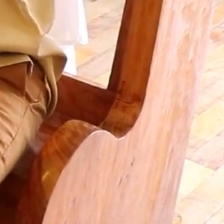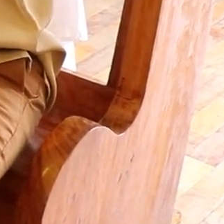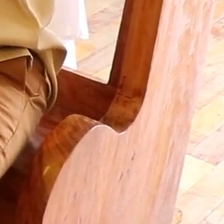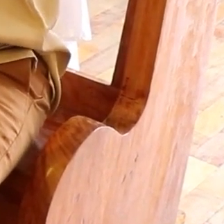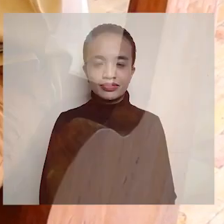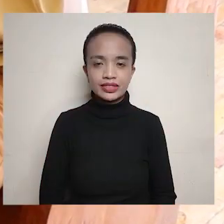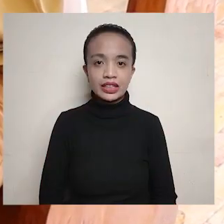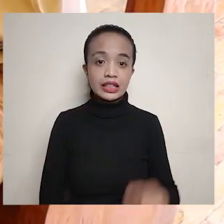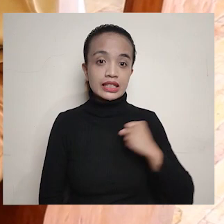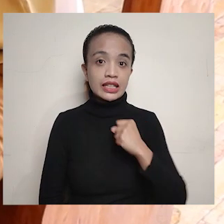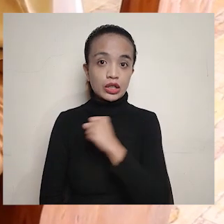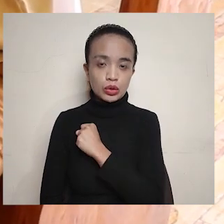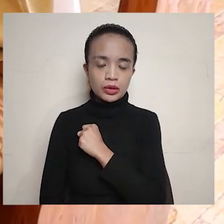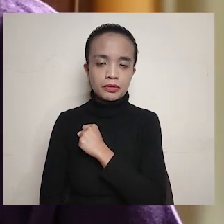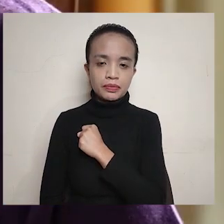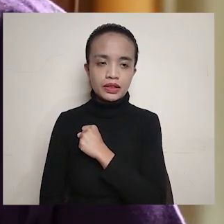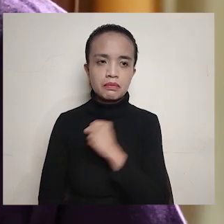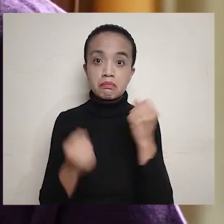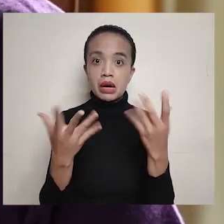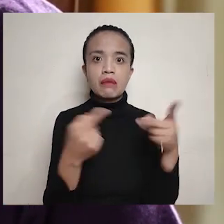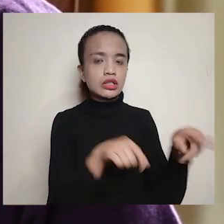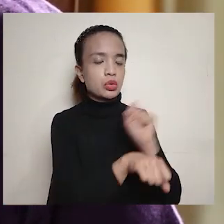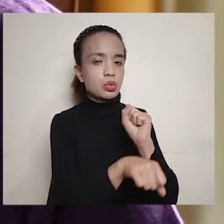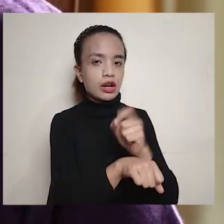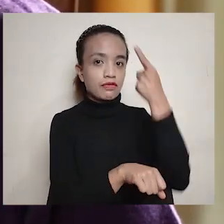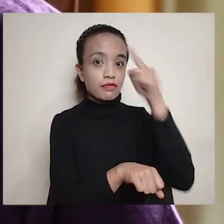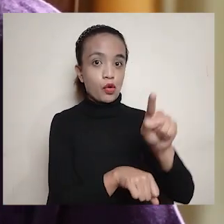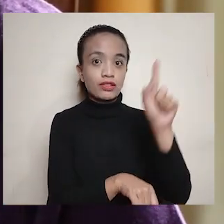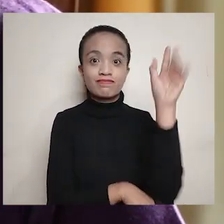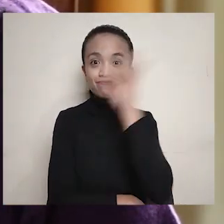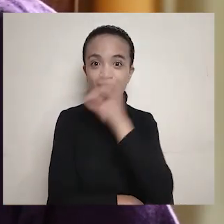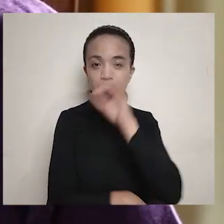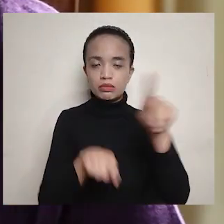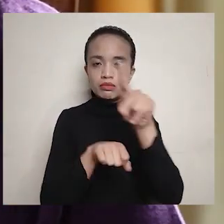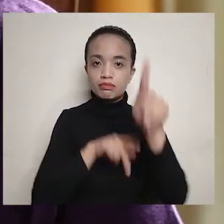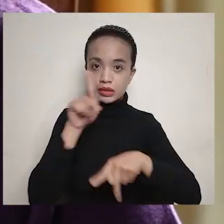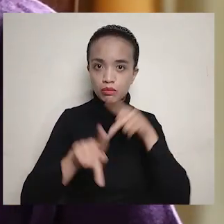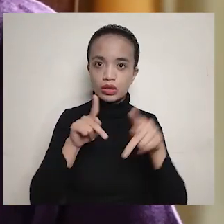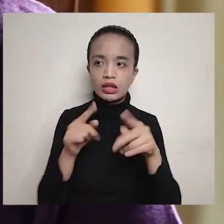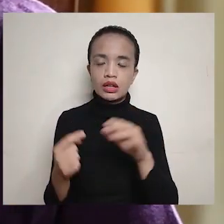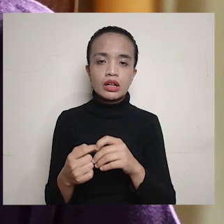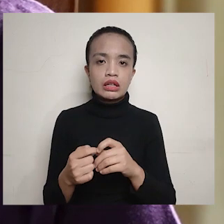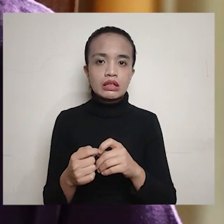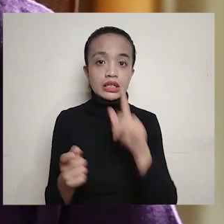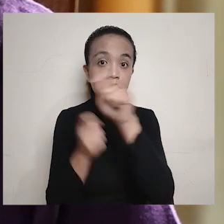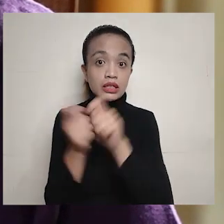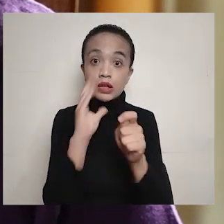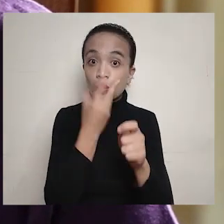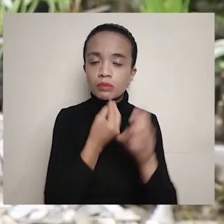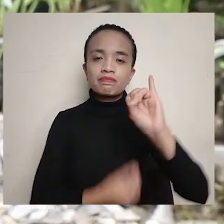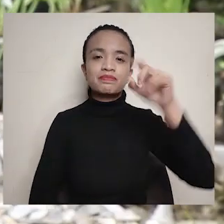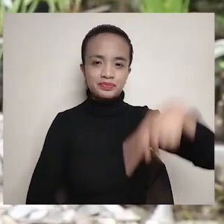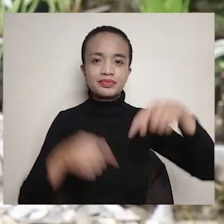As a senator, he will do much for the Filipino people, specifically the indigenous peoples of this